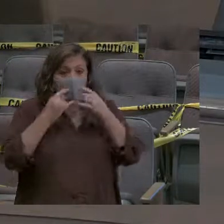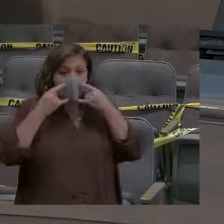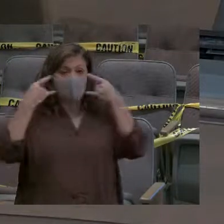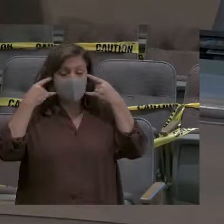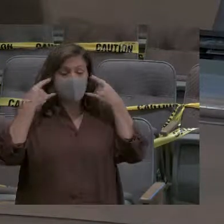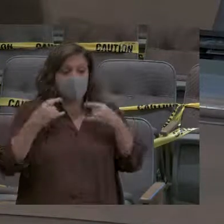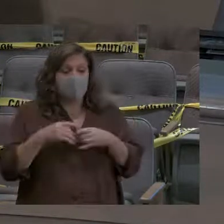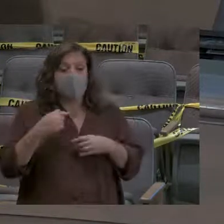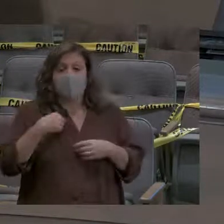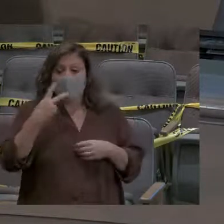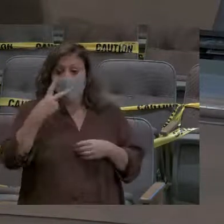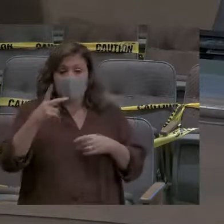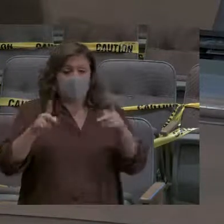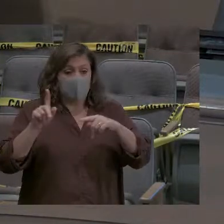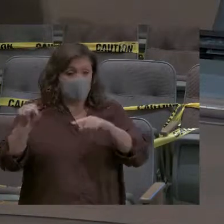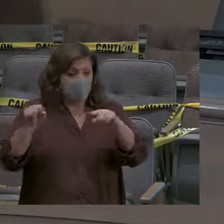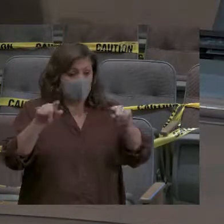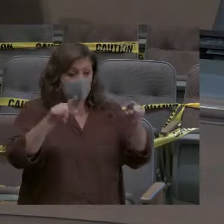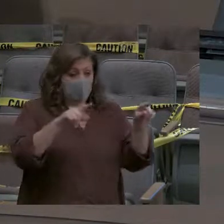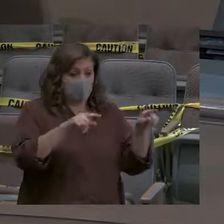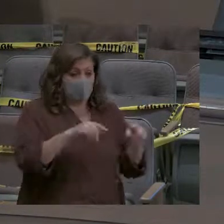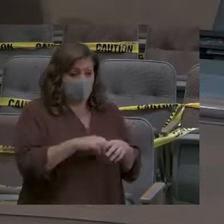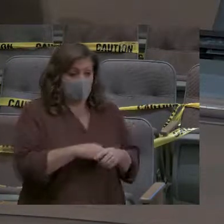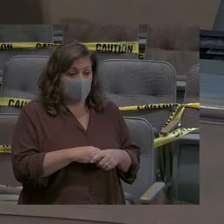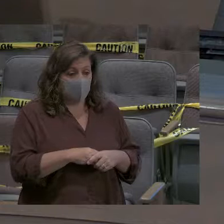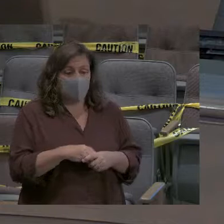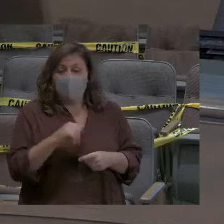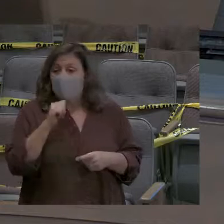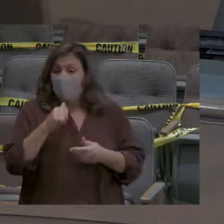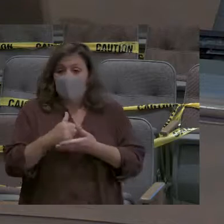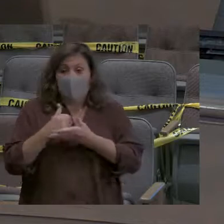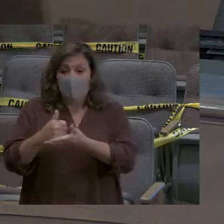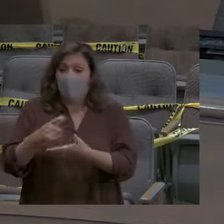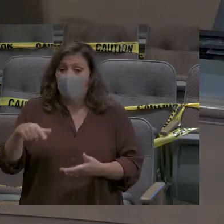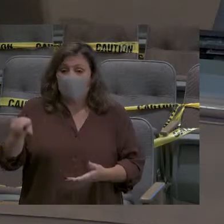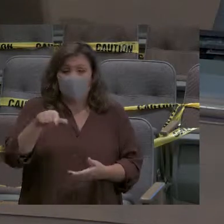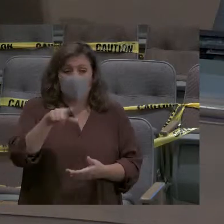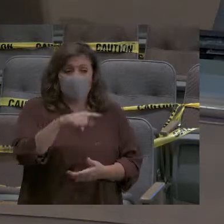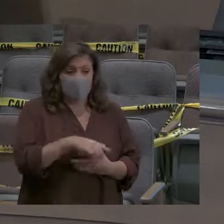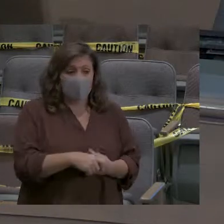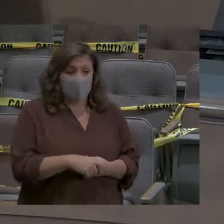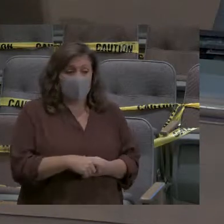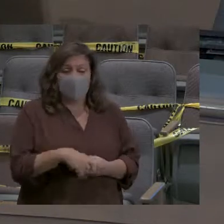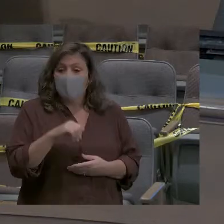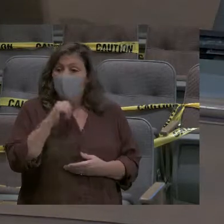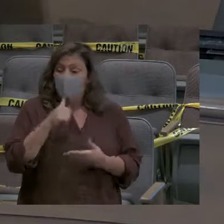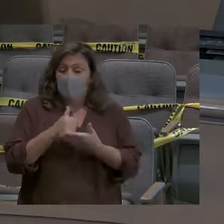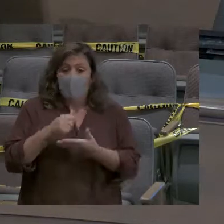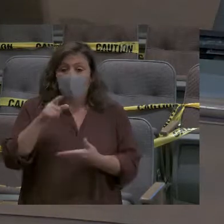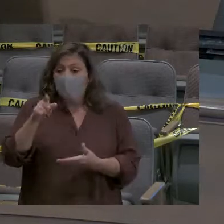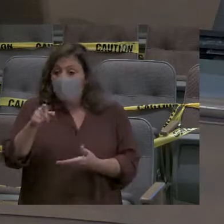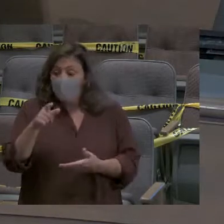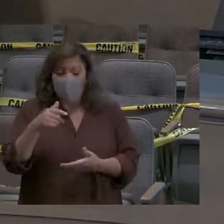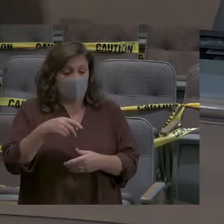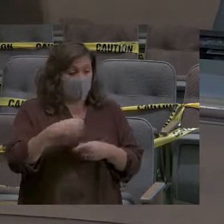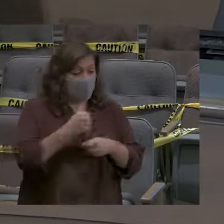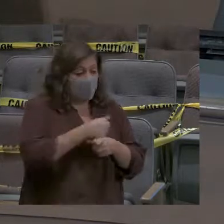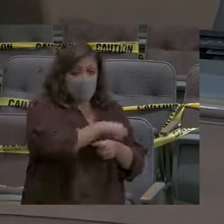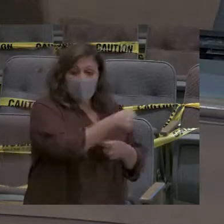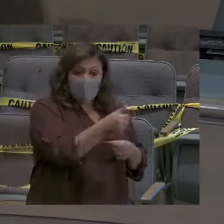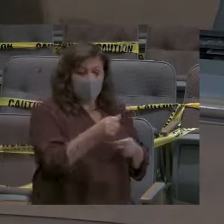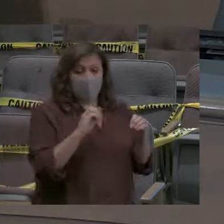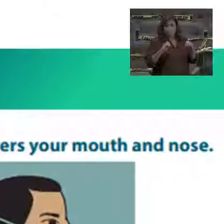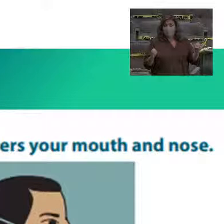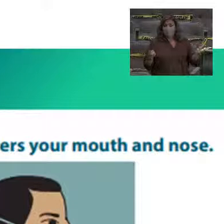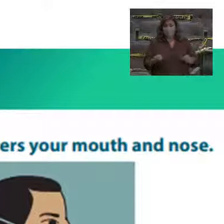town that are wearing masks that it's not doing them any good. It's not doing the person any good. It's not doing anybody else any good around